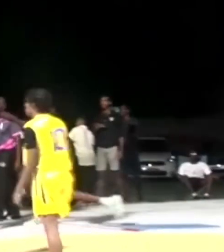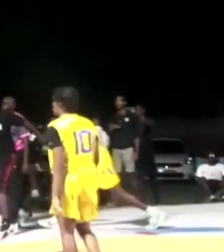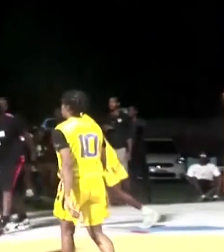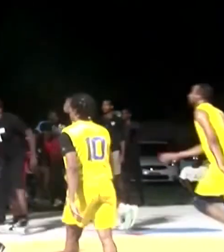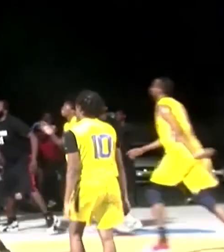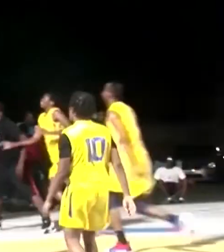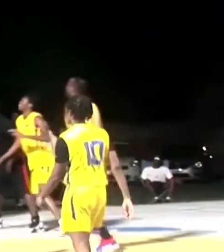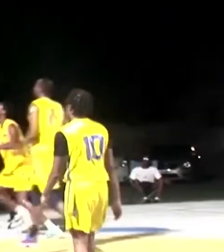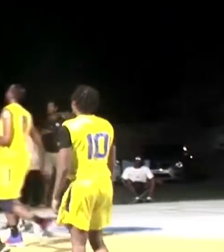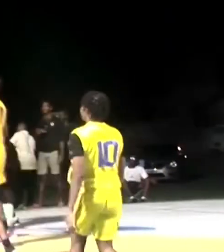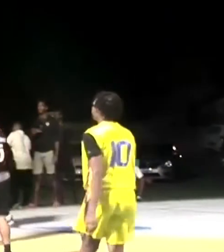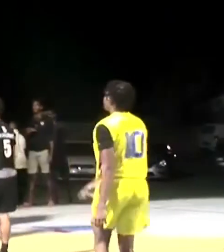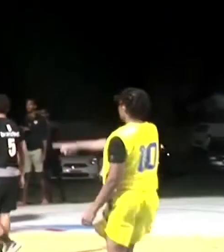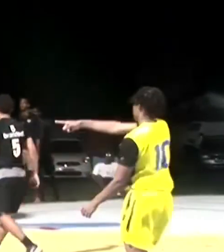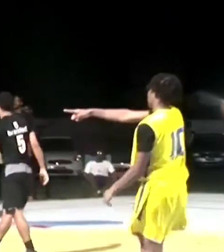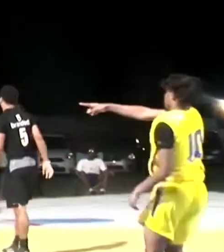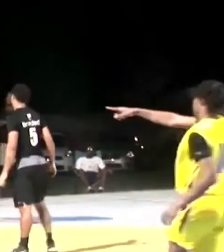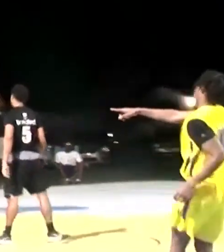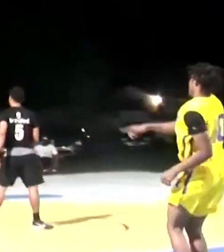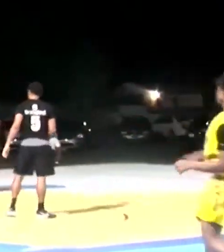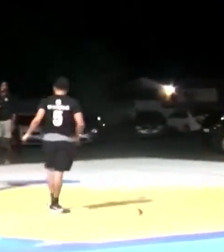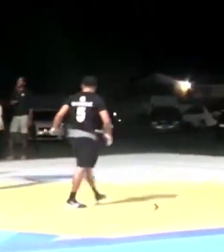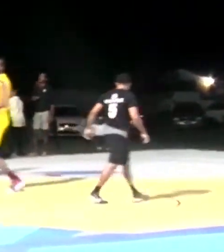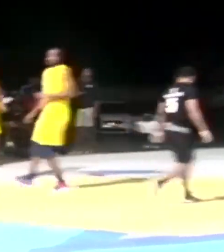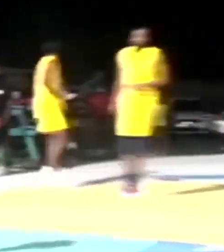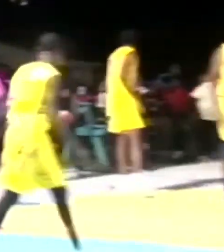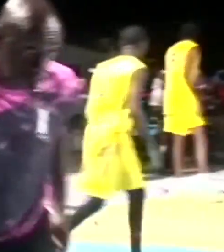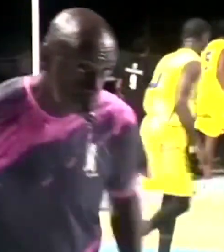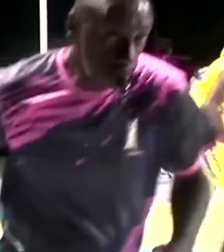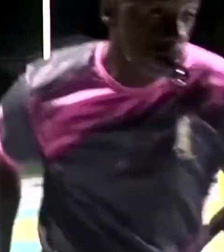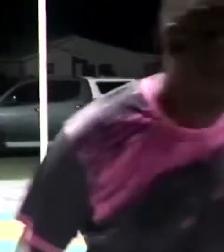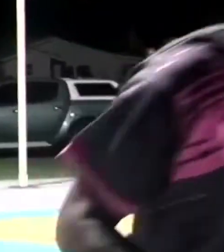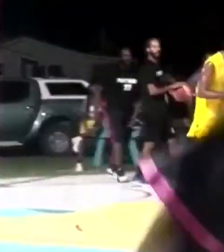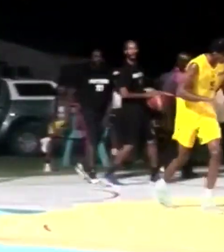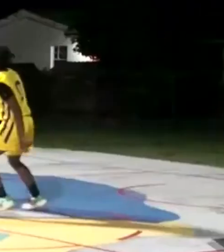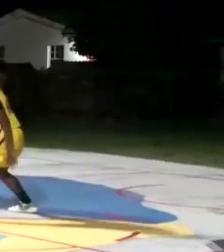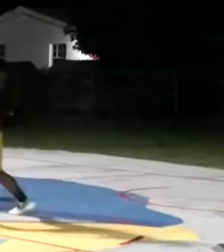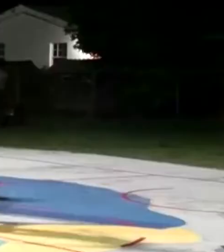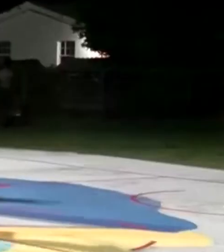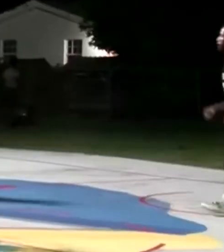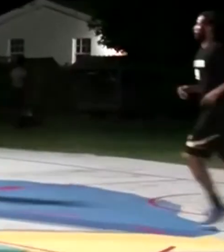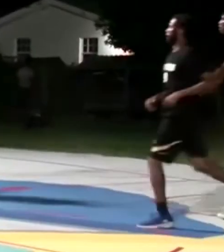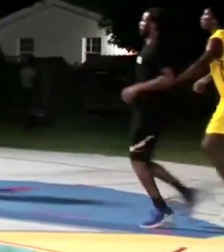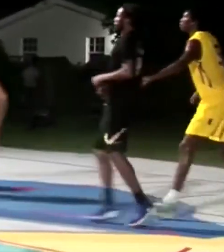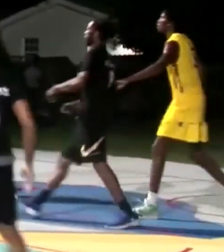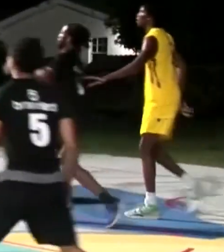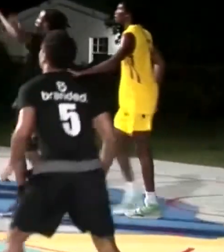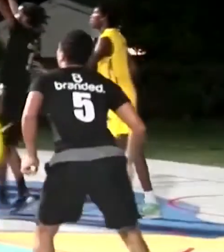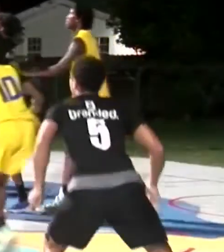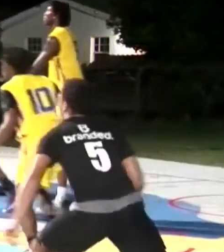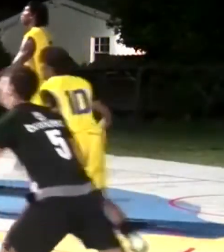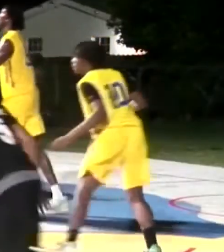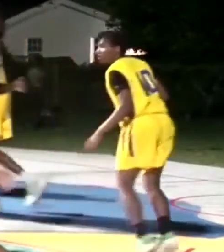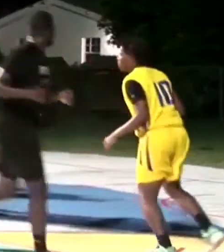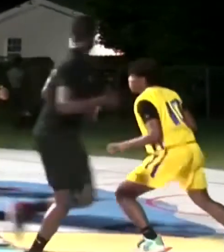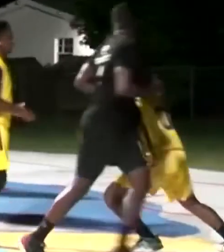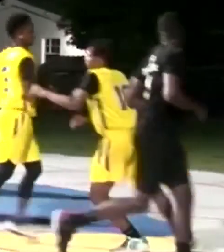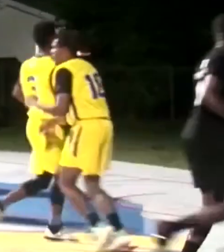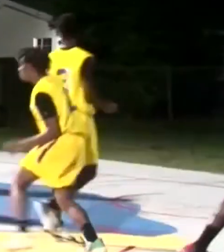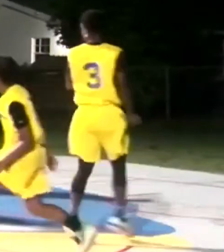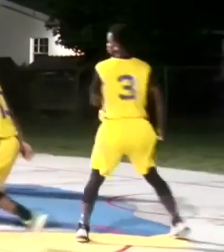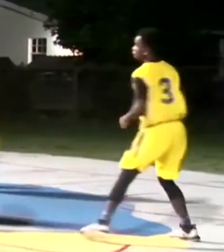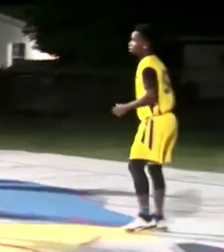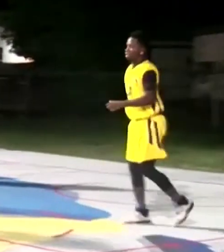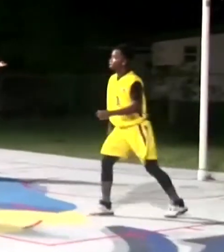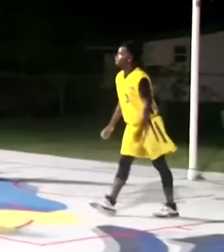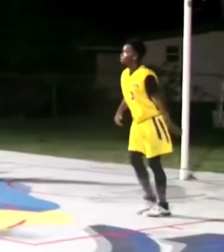Jones, Midas touch. 2 of his 10. Down 32-56 heading into the fourth. The burden seemed too much for